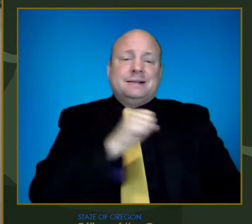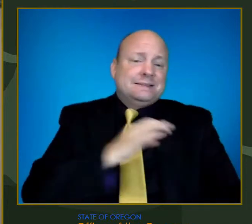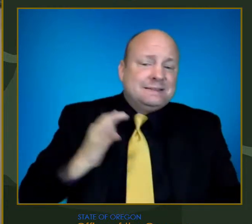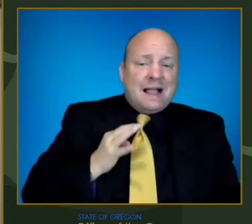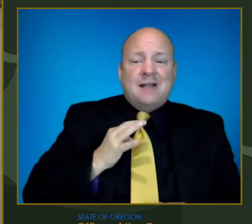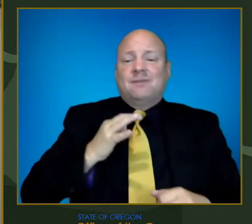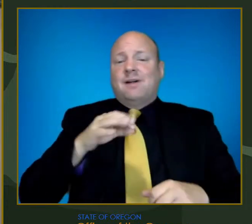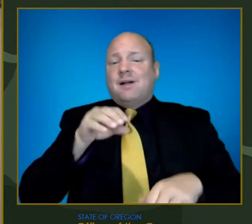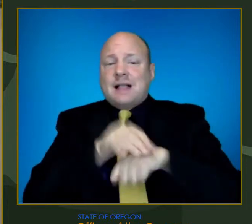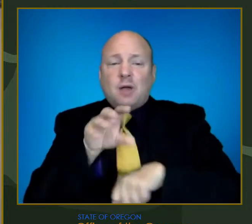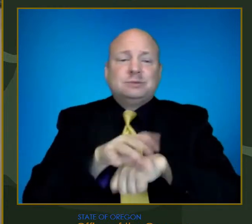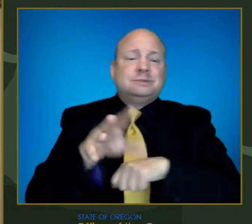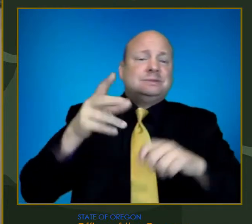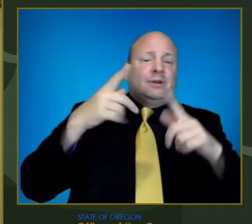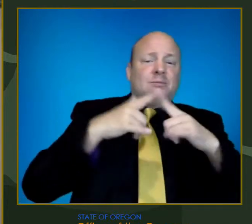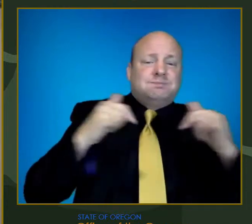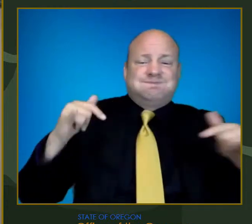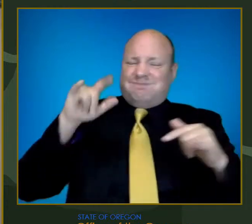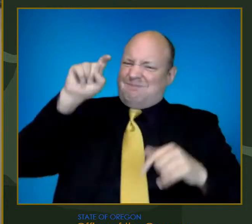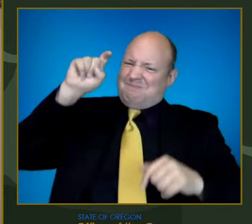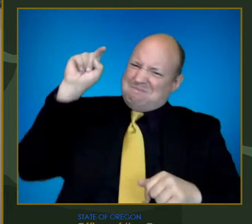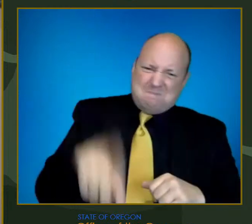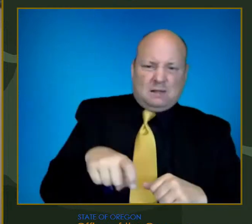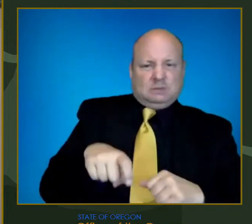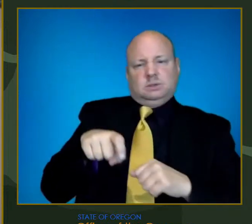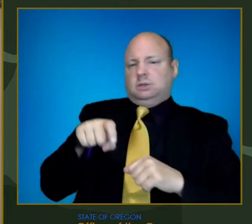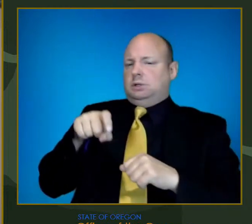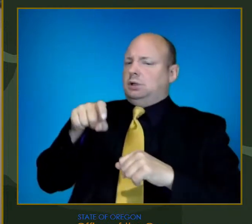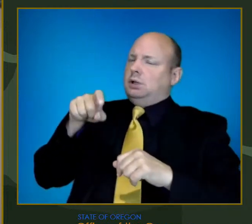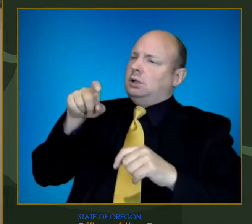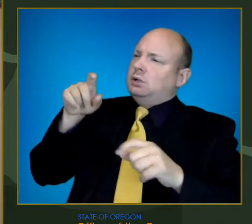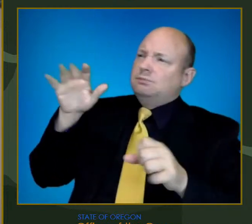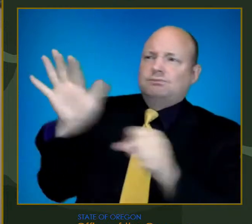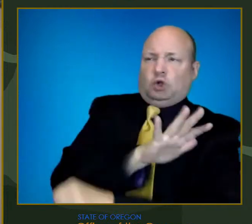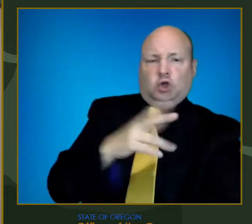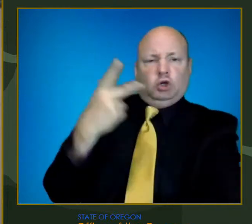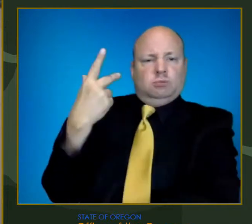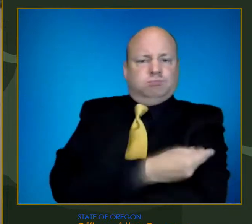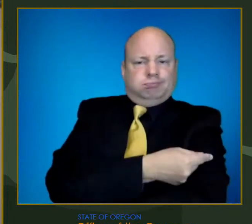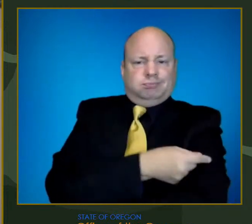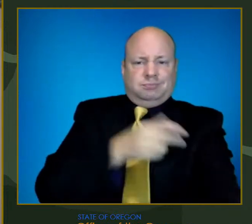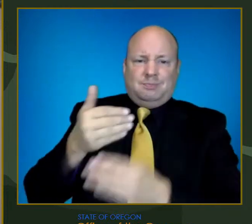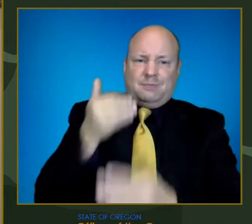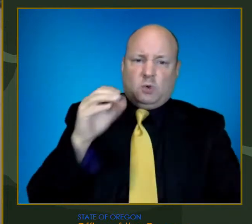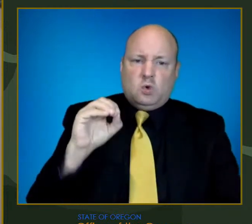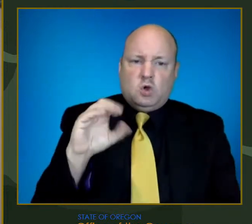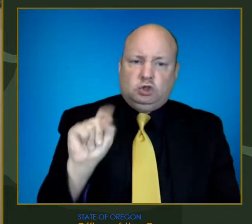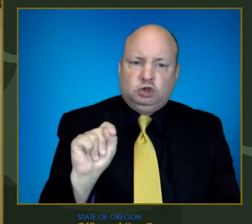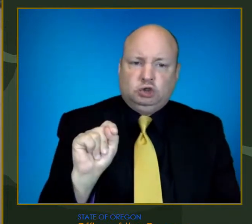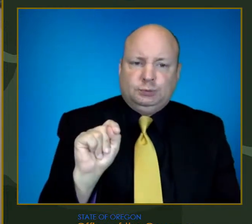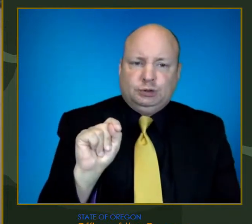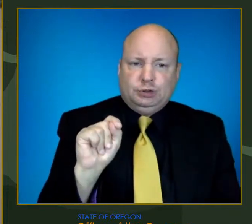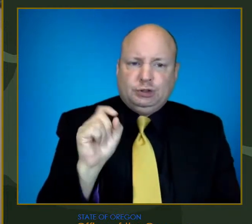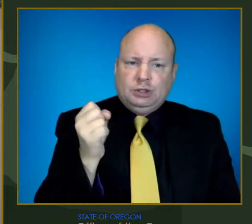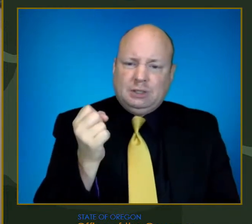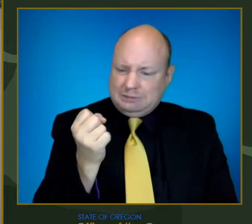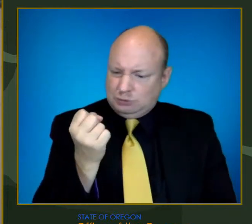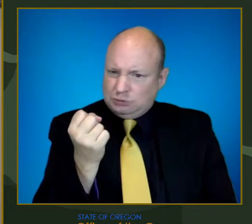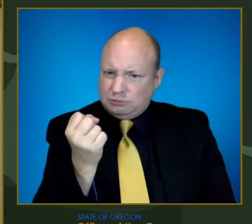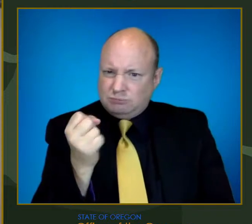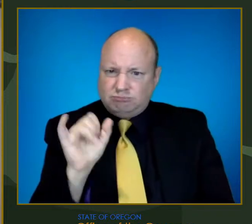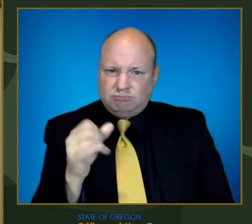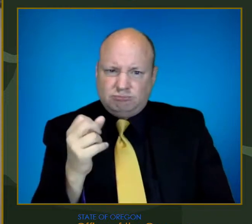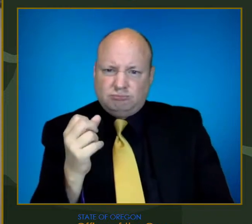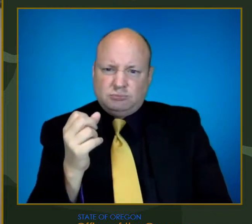K-12 schools to be fully vaccinated against COVID-19. Again, by October 18th,